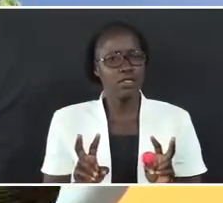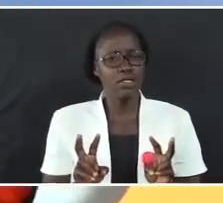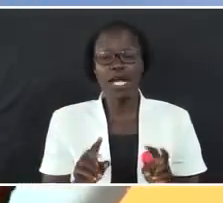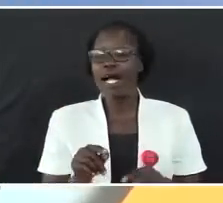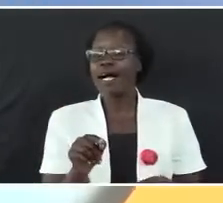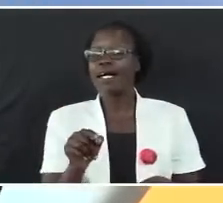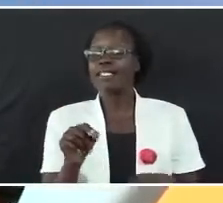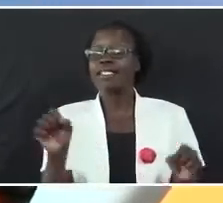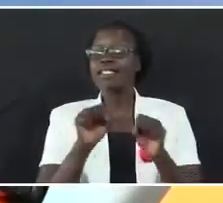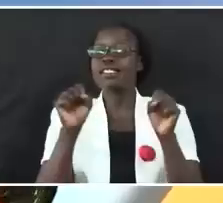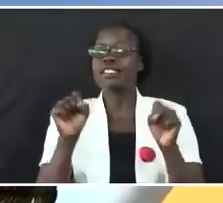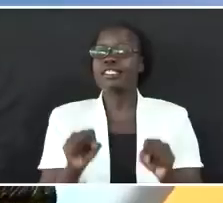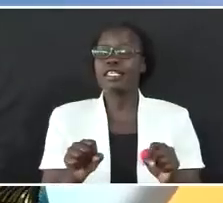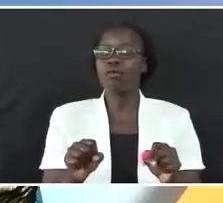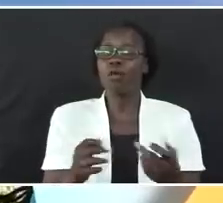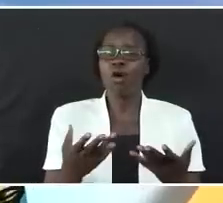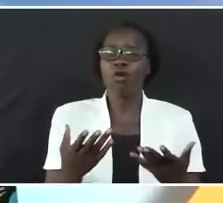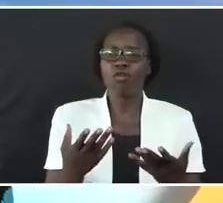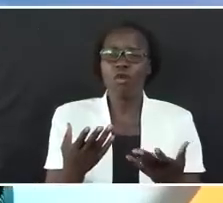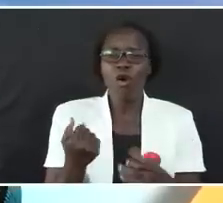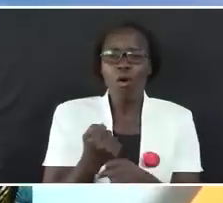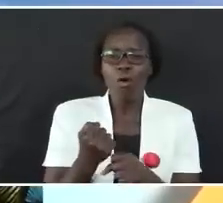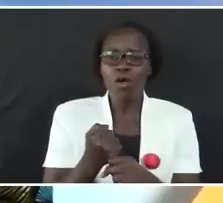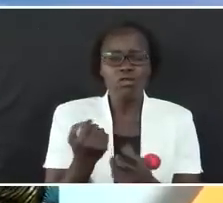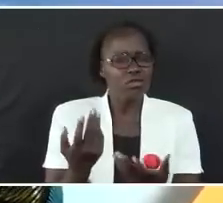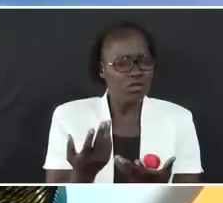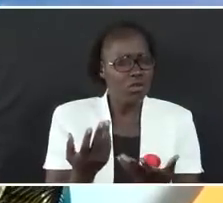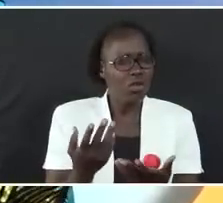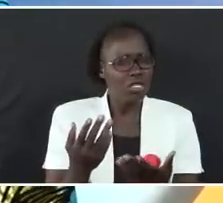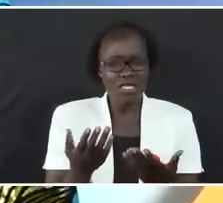This switch I'm about to do, is it worth it?